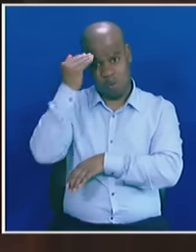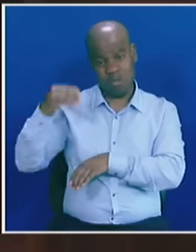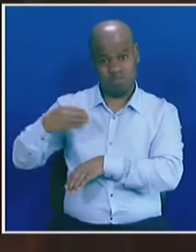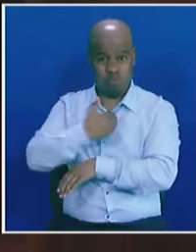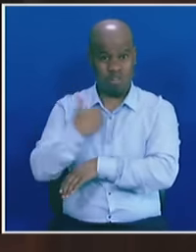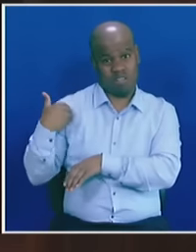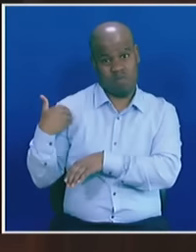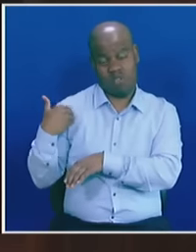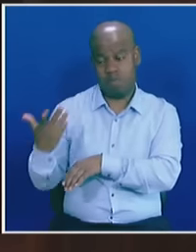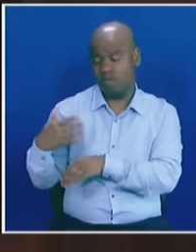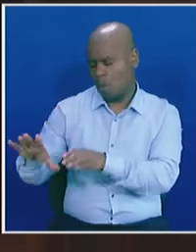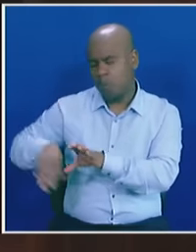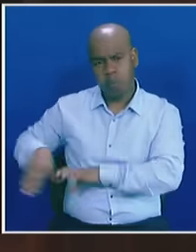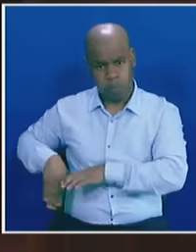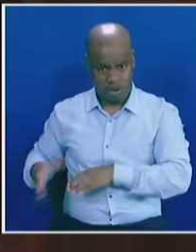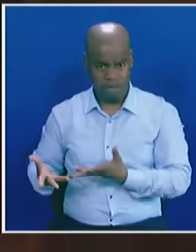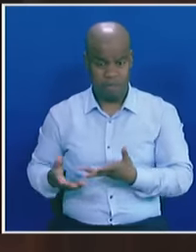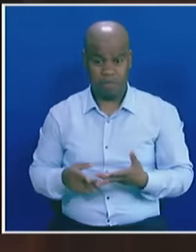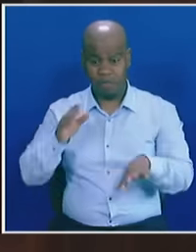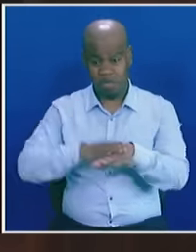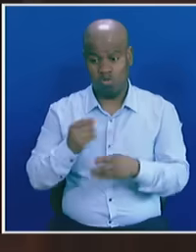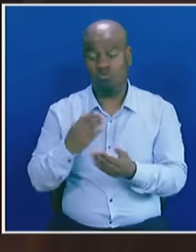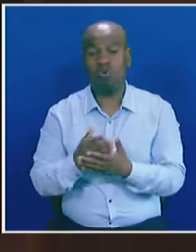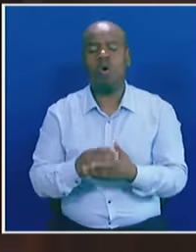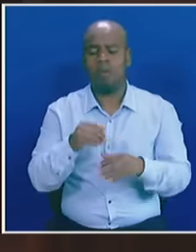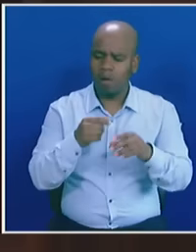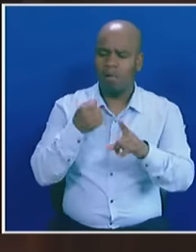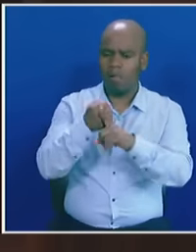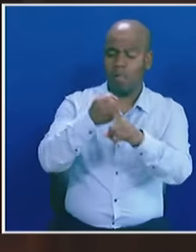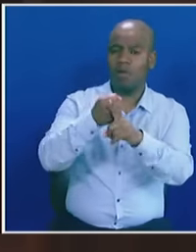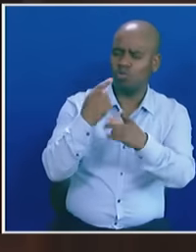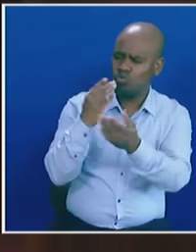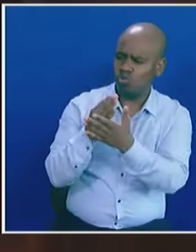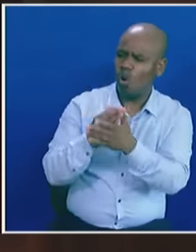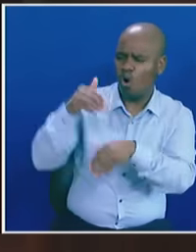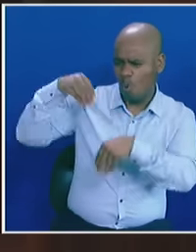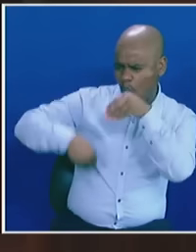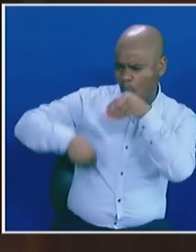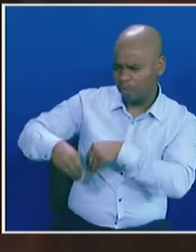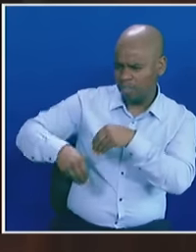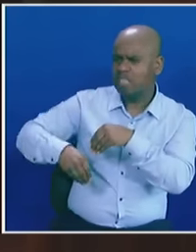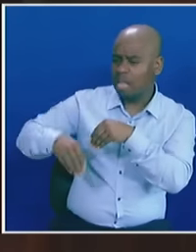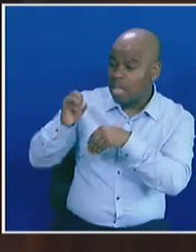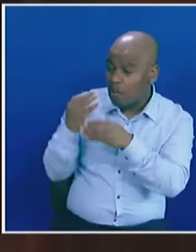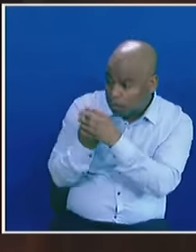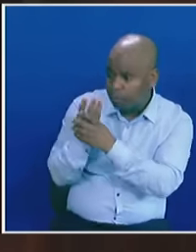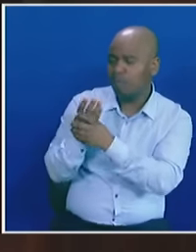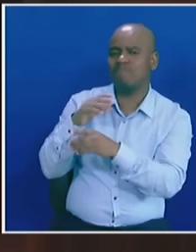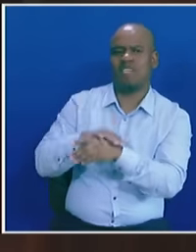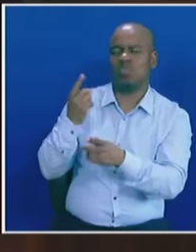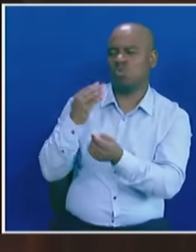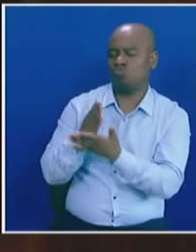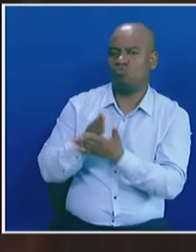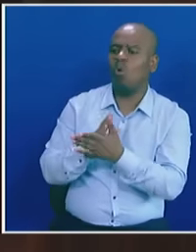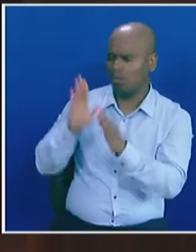task, which is very important to maintain stability, to fight corruption wherever it raises its ugly head. The